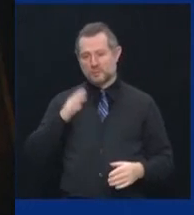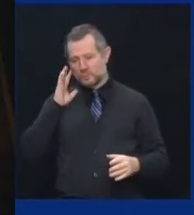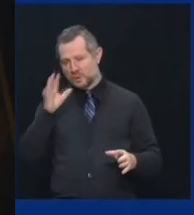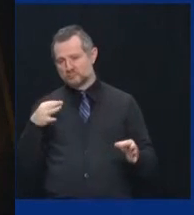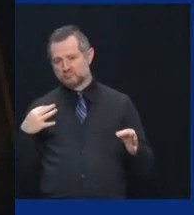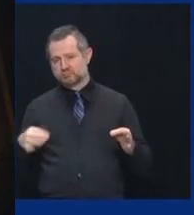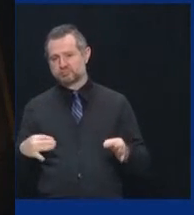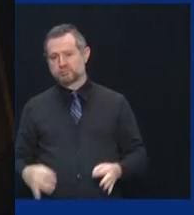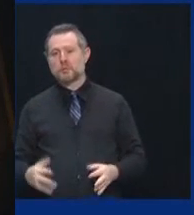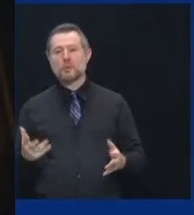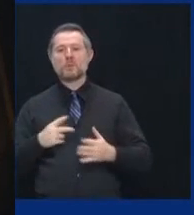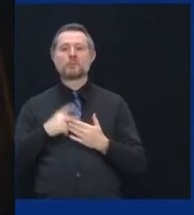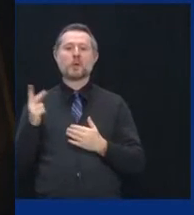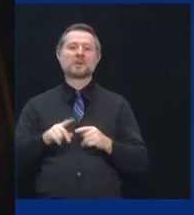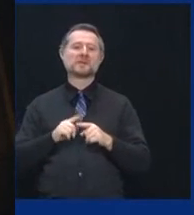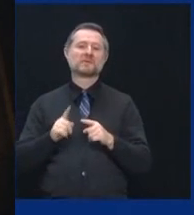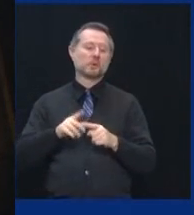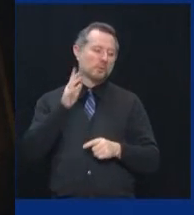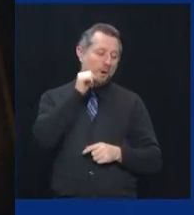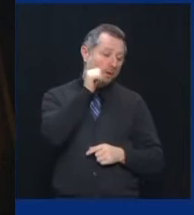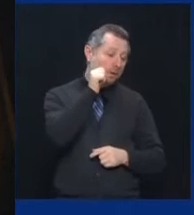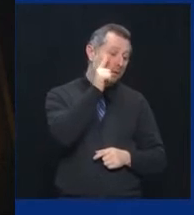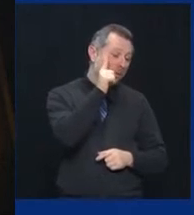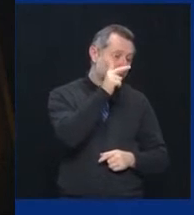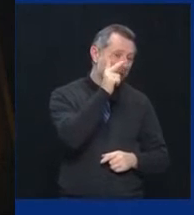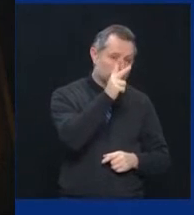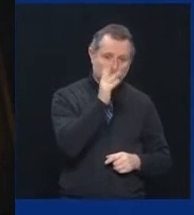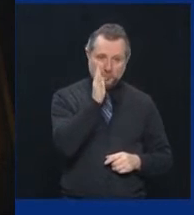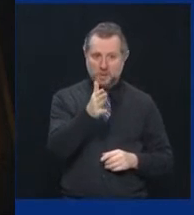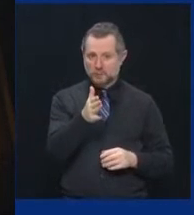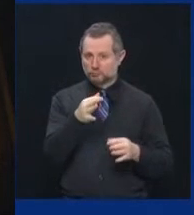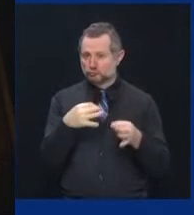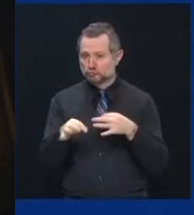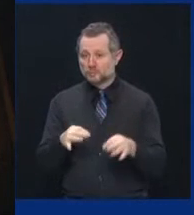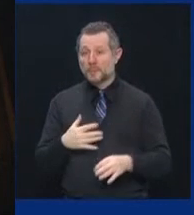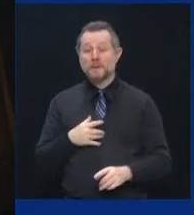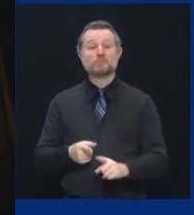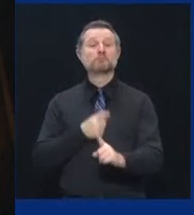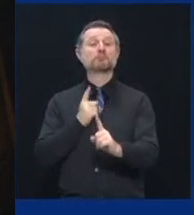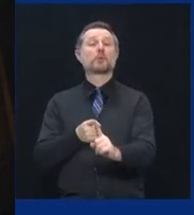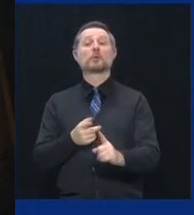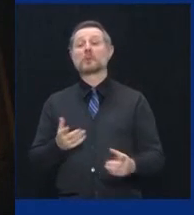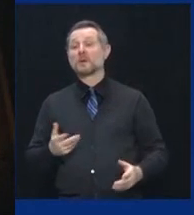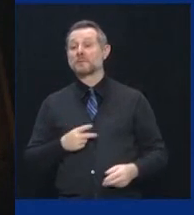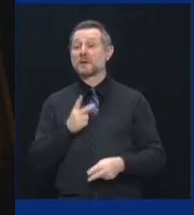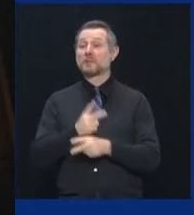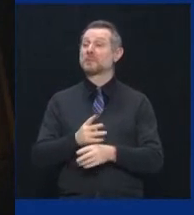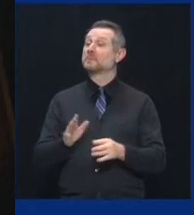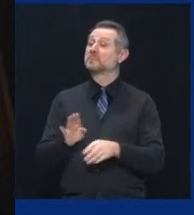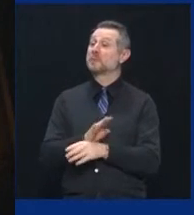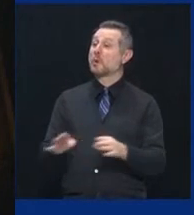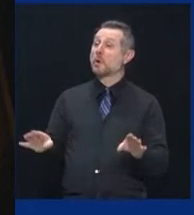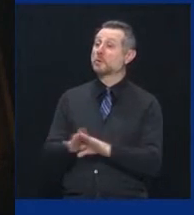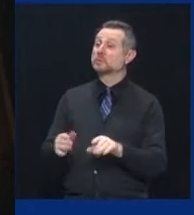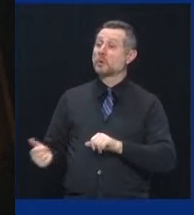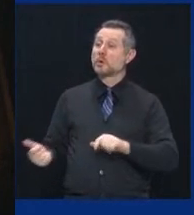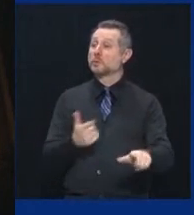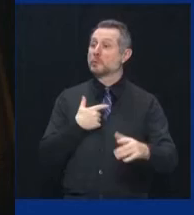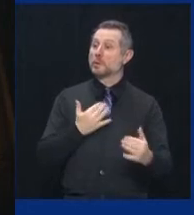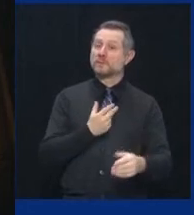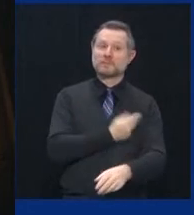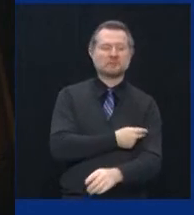that over the coming days. The truth is, we cannot stay closed until everyone is vaccinated. The